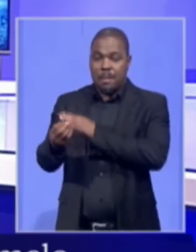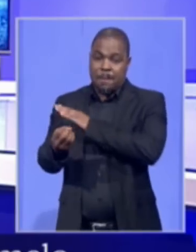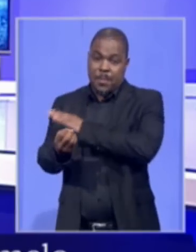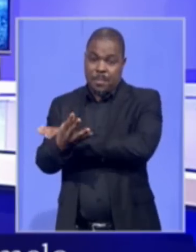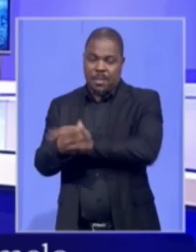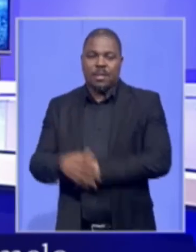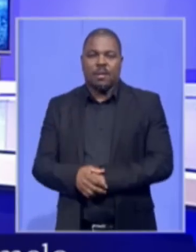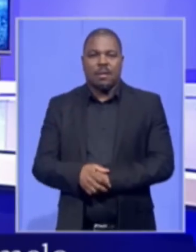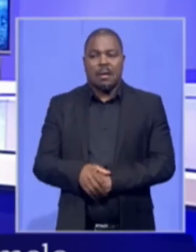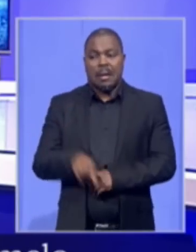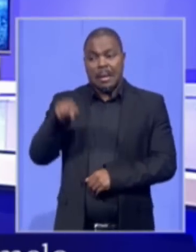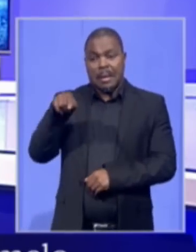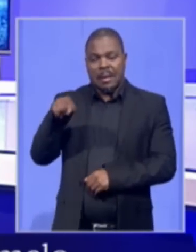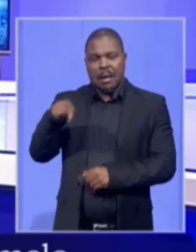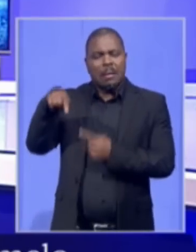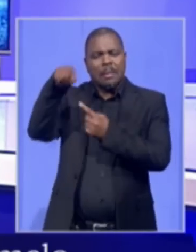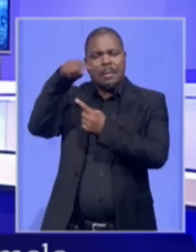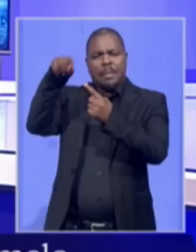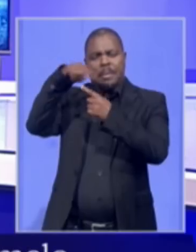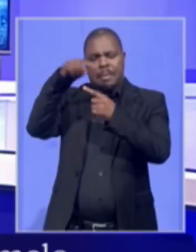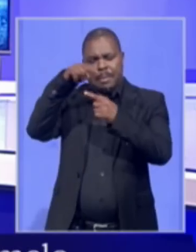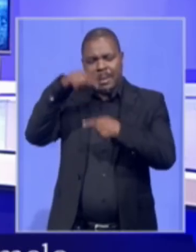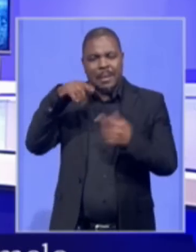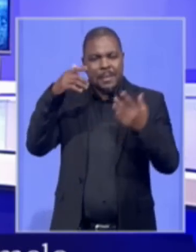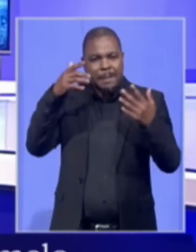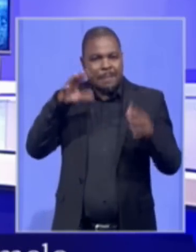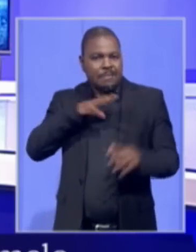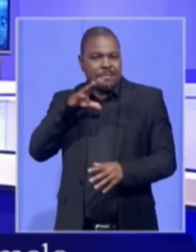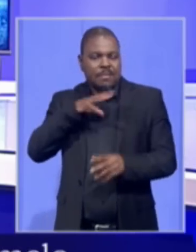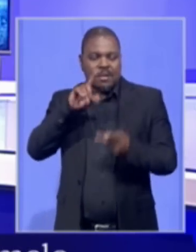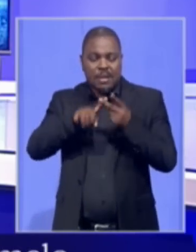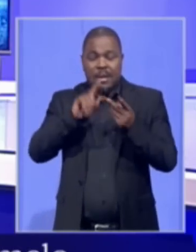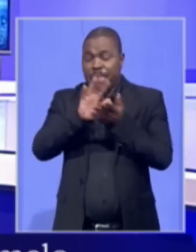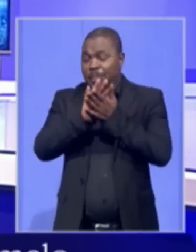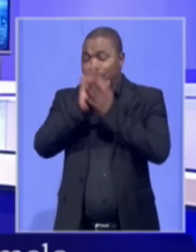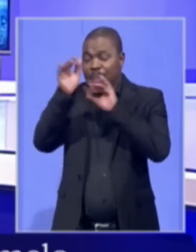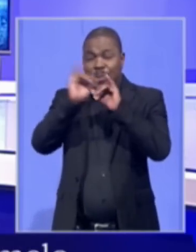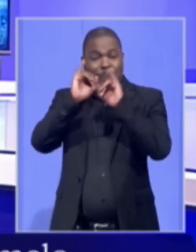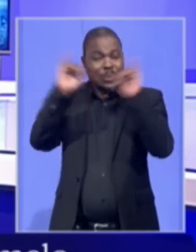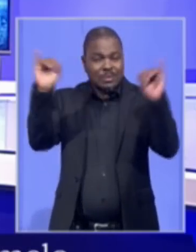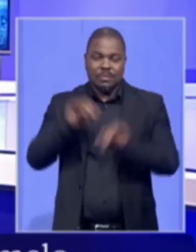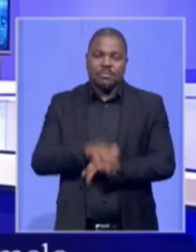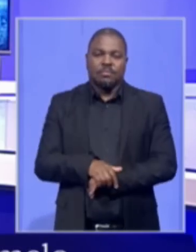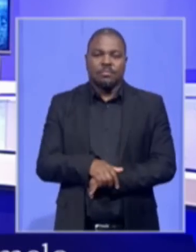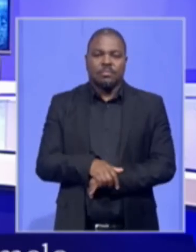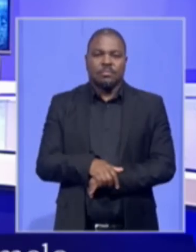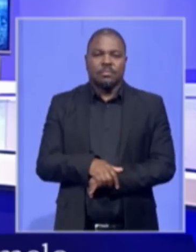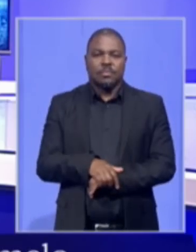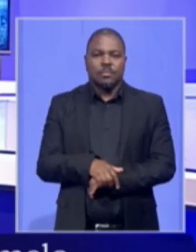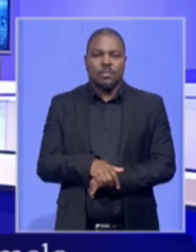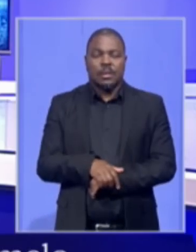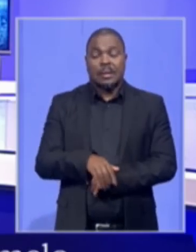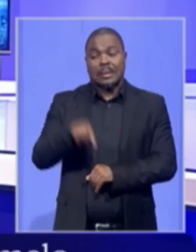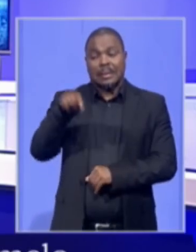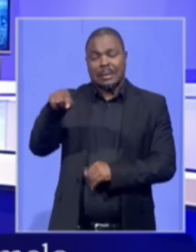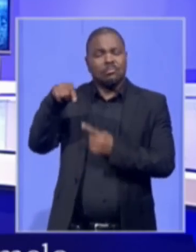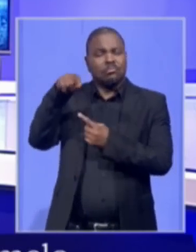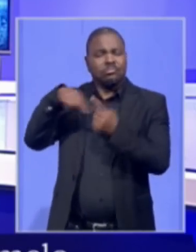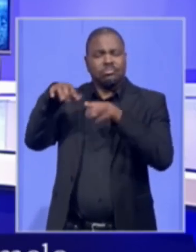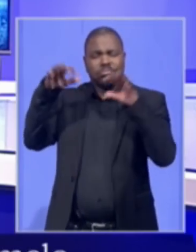Ledimo leo ga senke la kgoma fase e fela le dirile tshenyo ya go šiša. Ledimo leo le